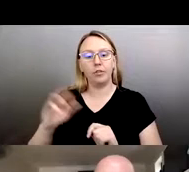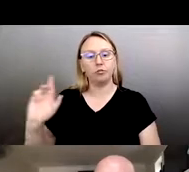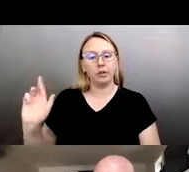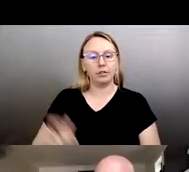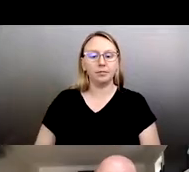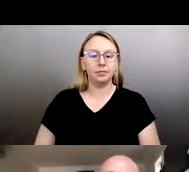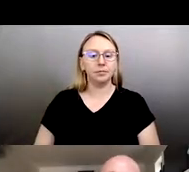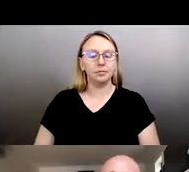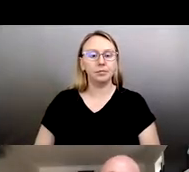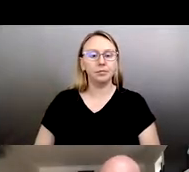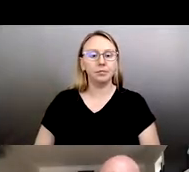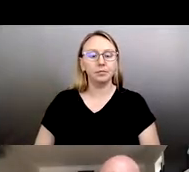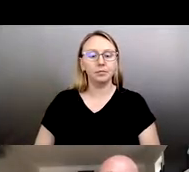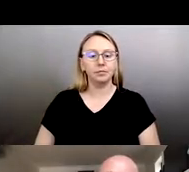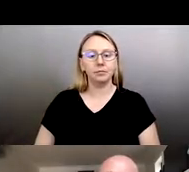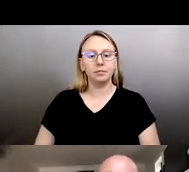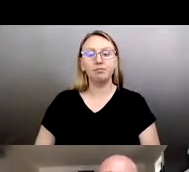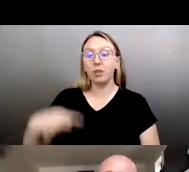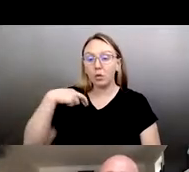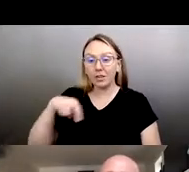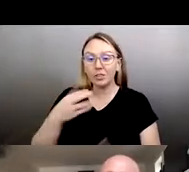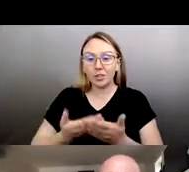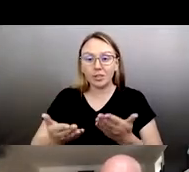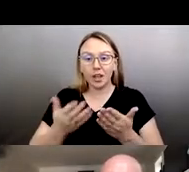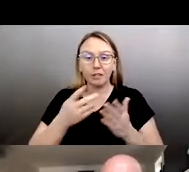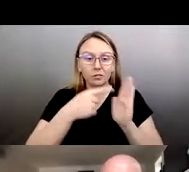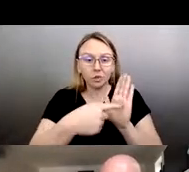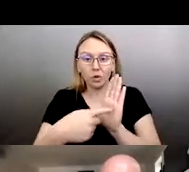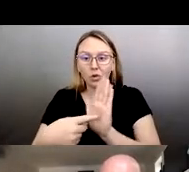You can see religious objects sprinkled throughout this area of the collection.